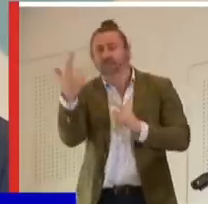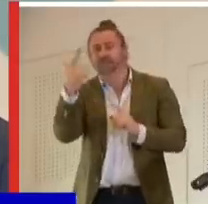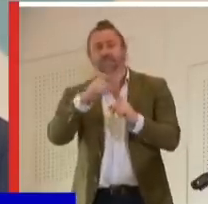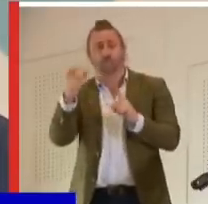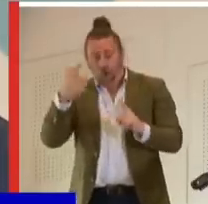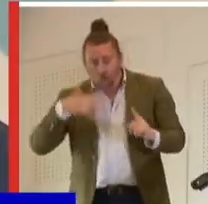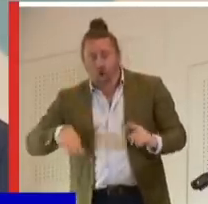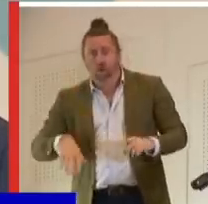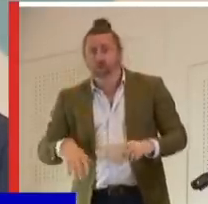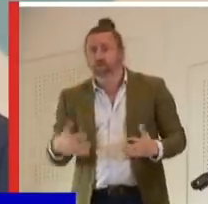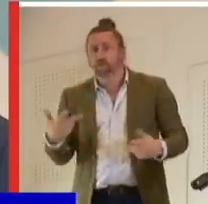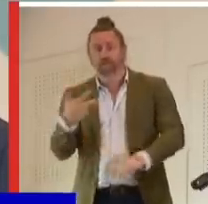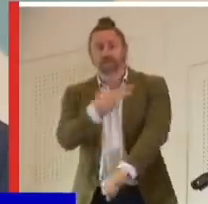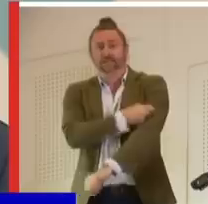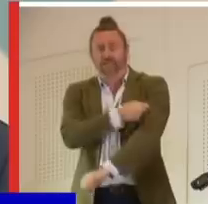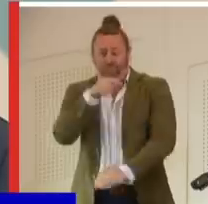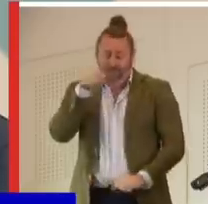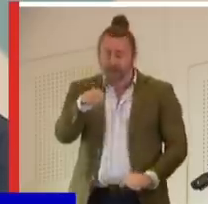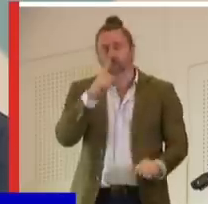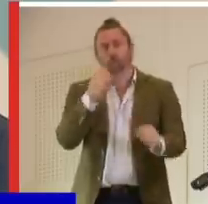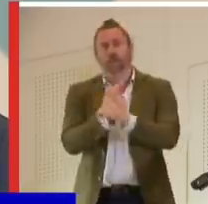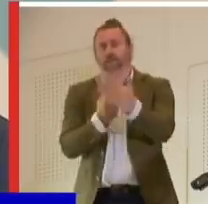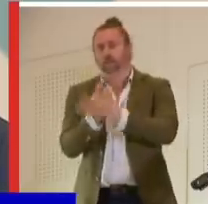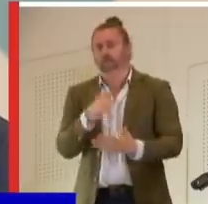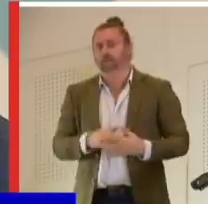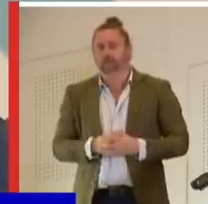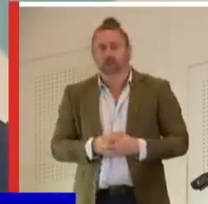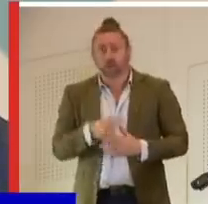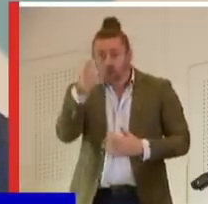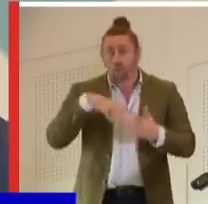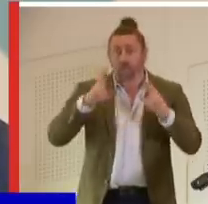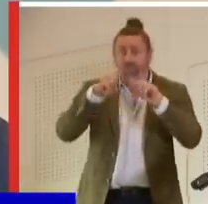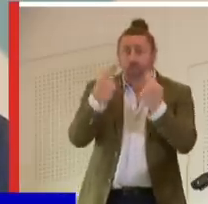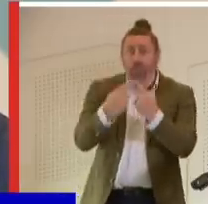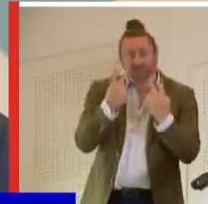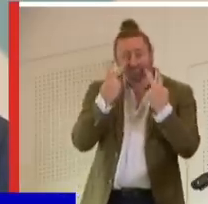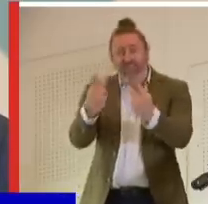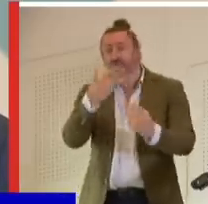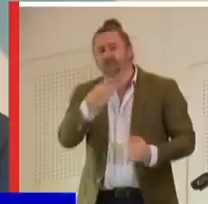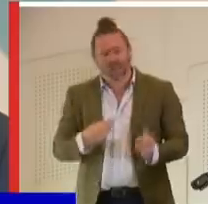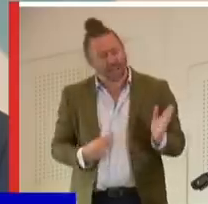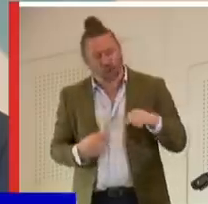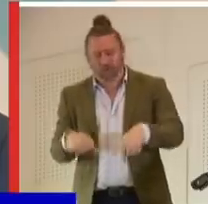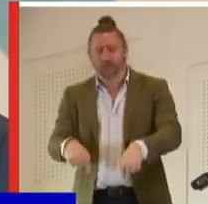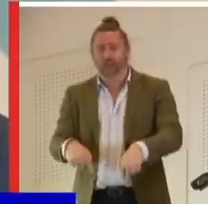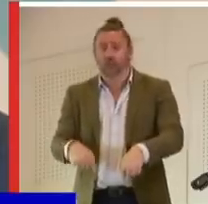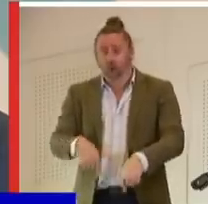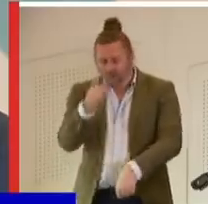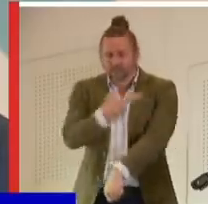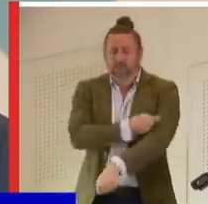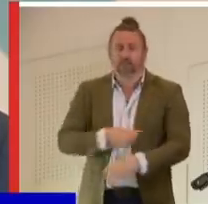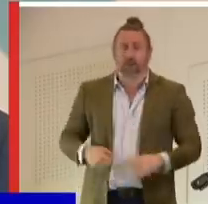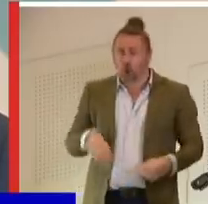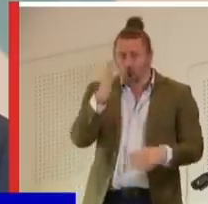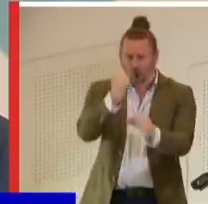of December, get vaccinated now. If you want your family to visit for Christmas, get vaccinated now. If